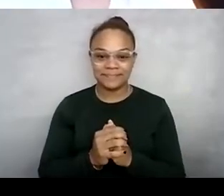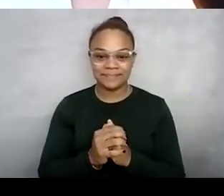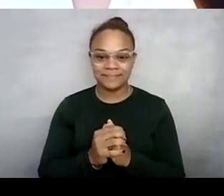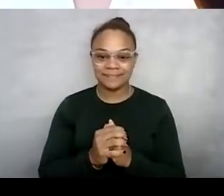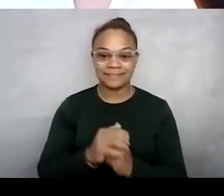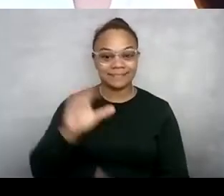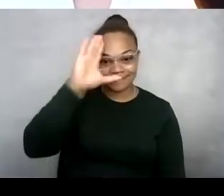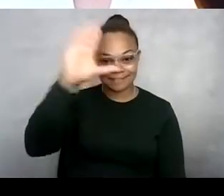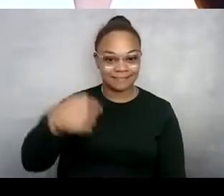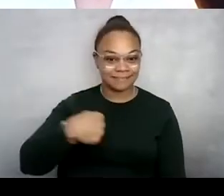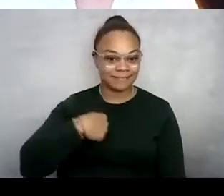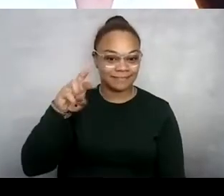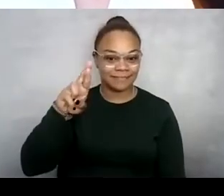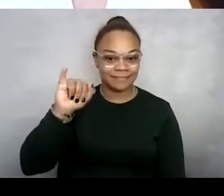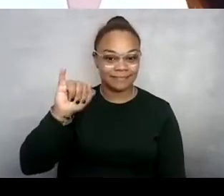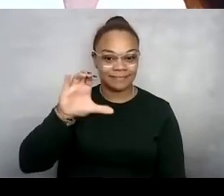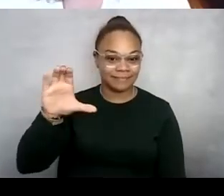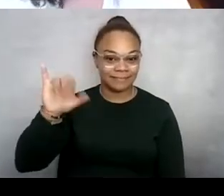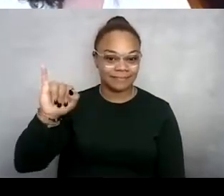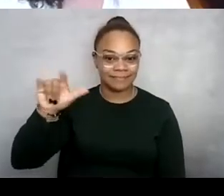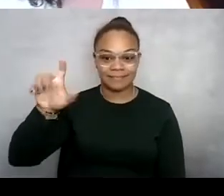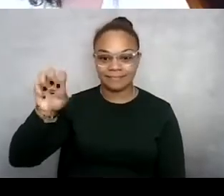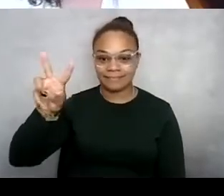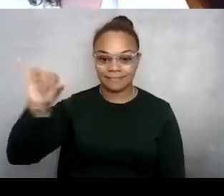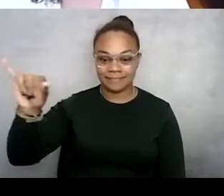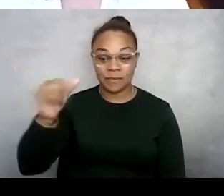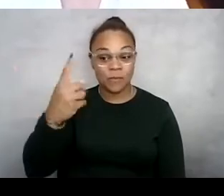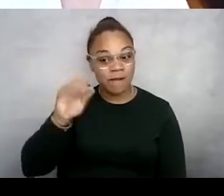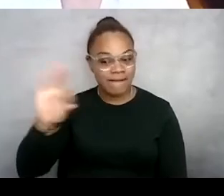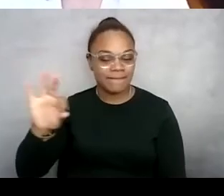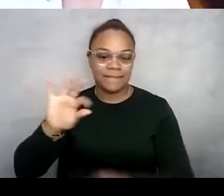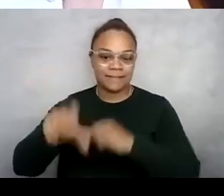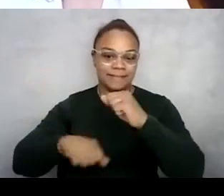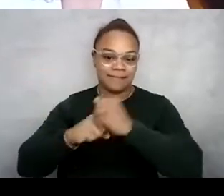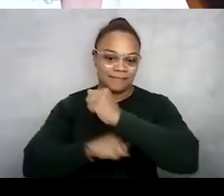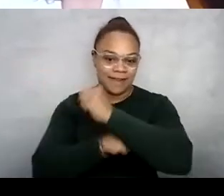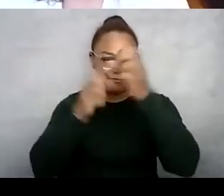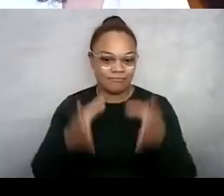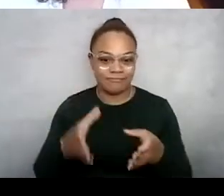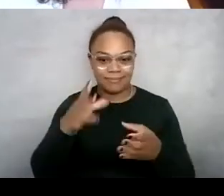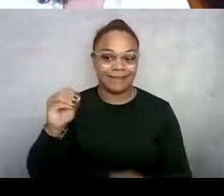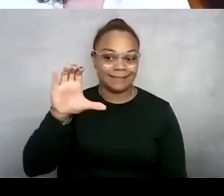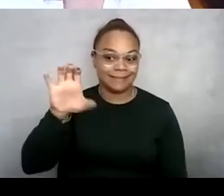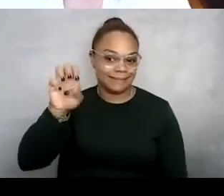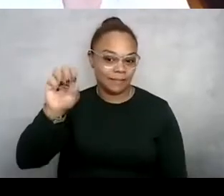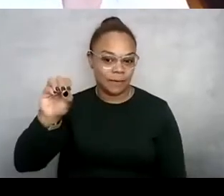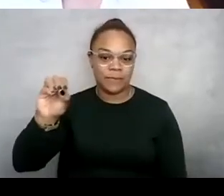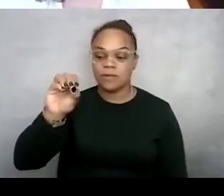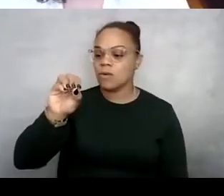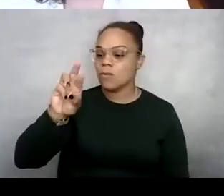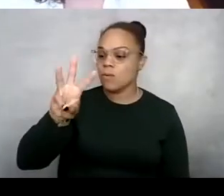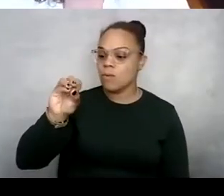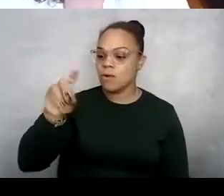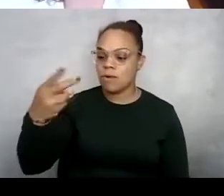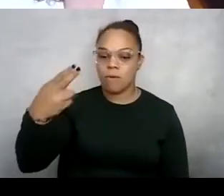I am Ricci Levy. I'm one of the founders and I'm the CEO of the Woodhull Freedom Foundation. We